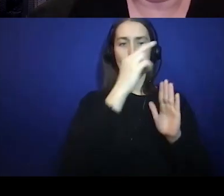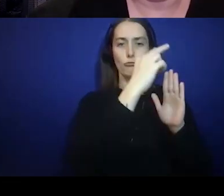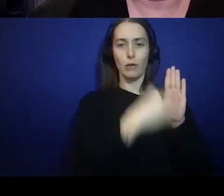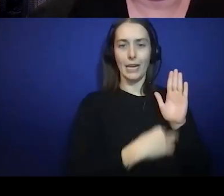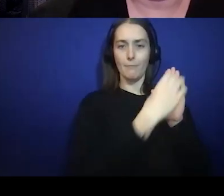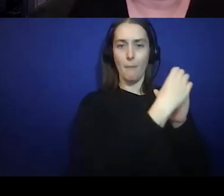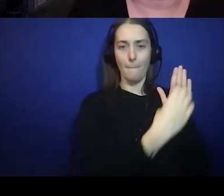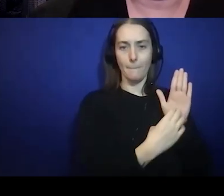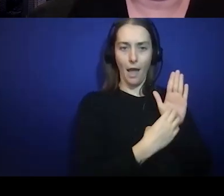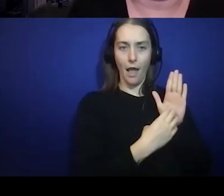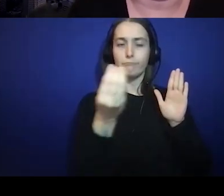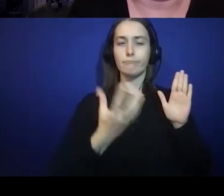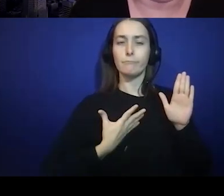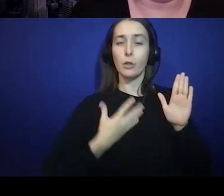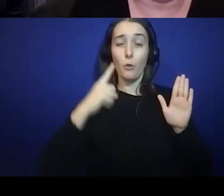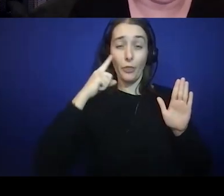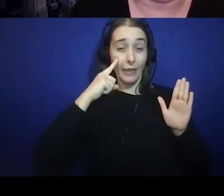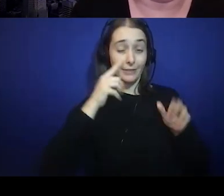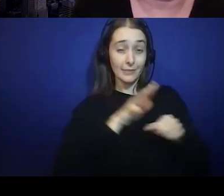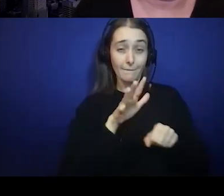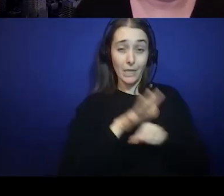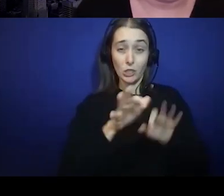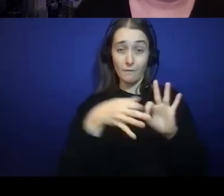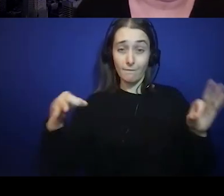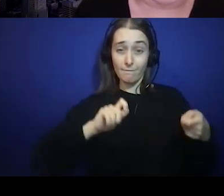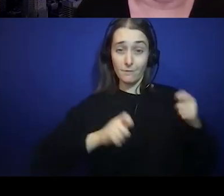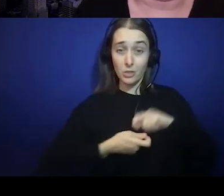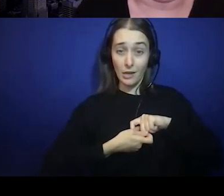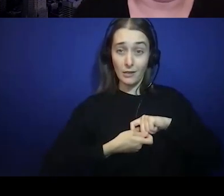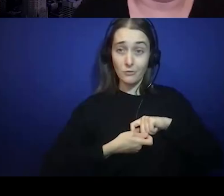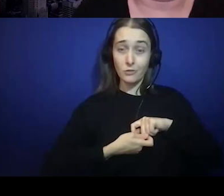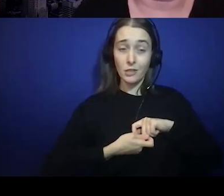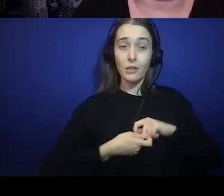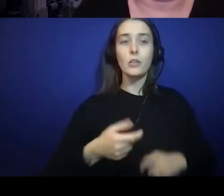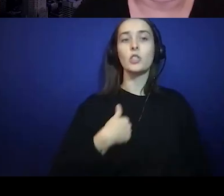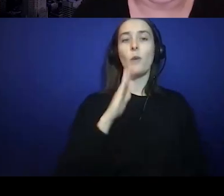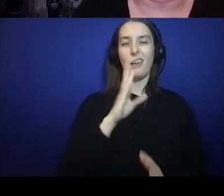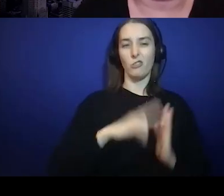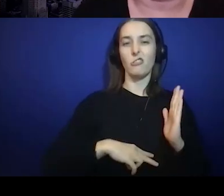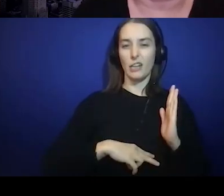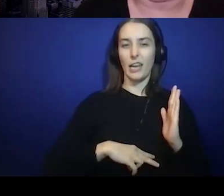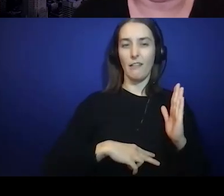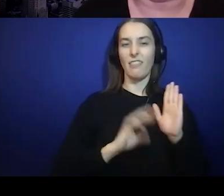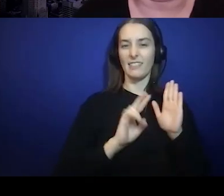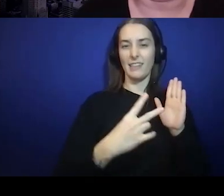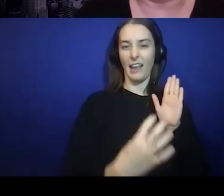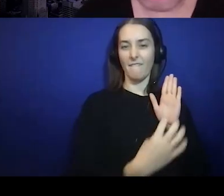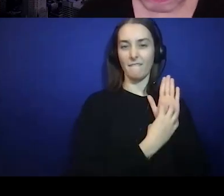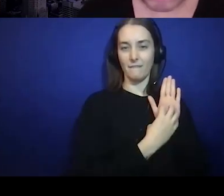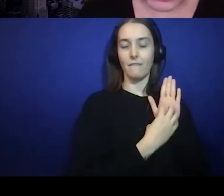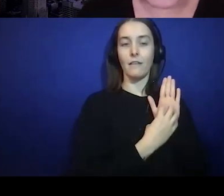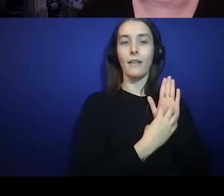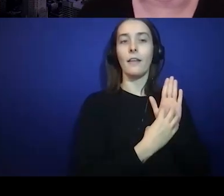if you think it's sufficiently paraphrased. So I'll read this attempt at